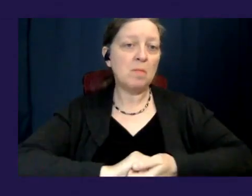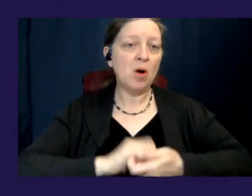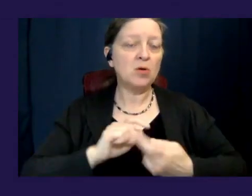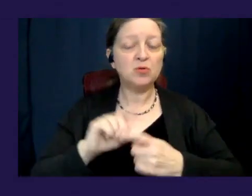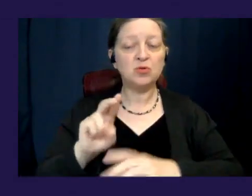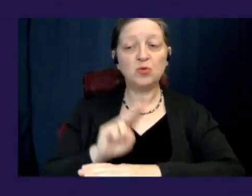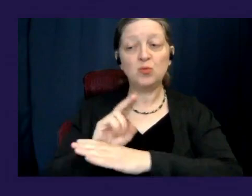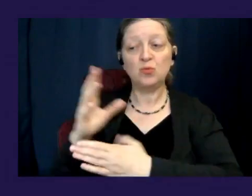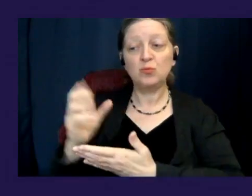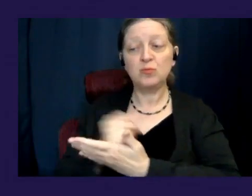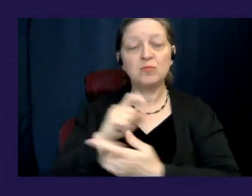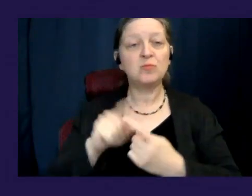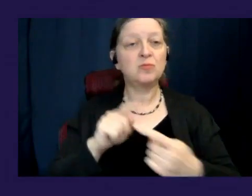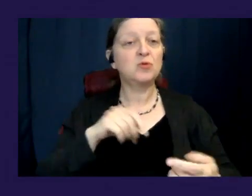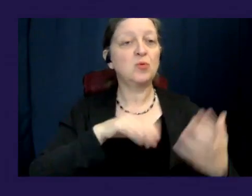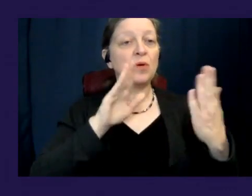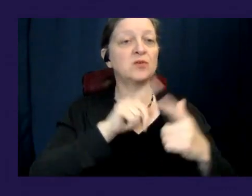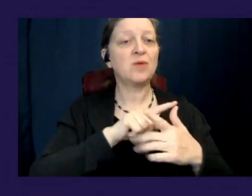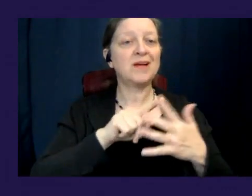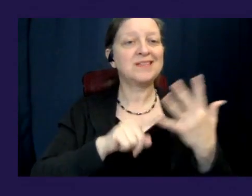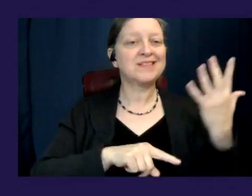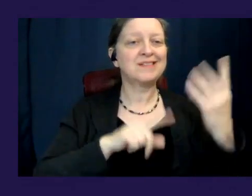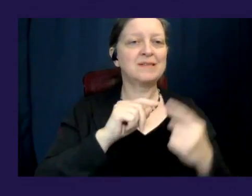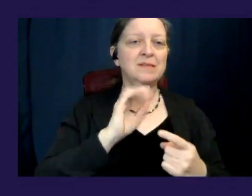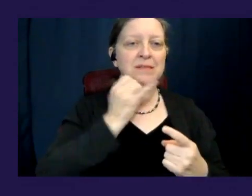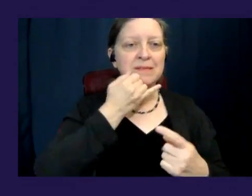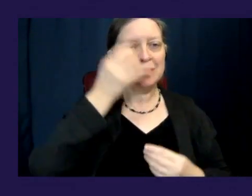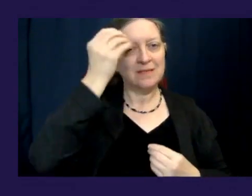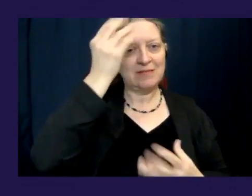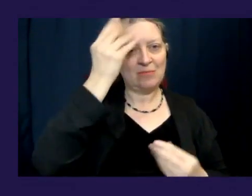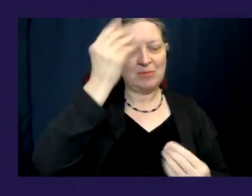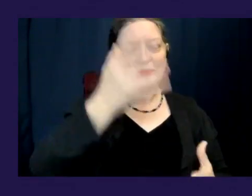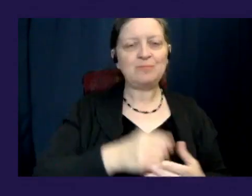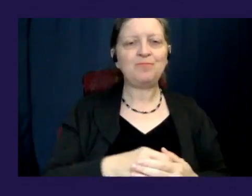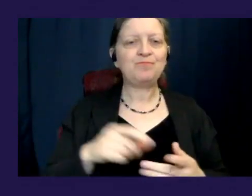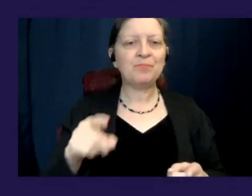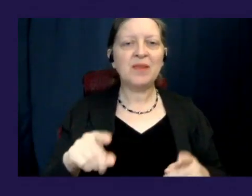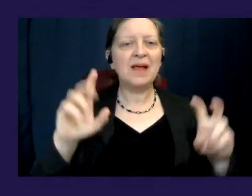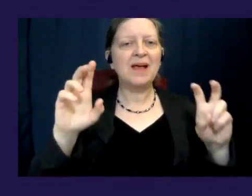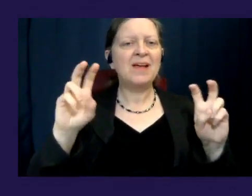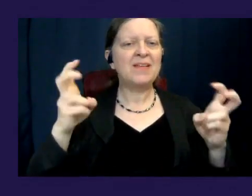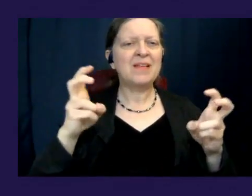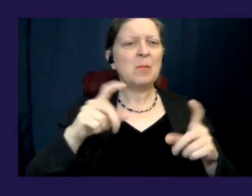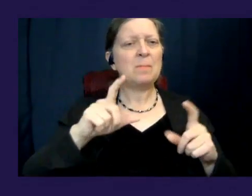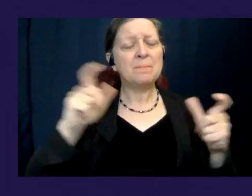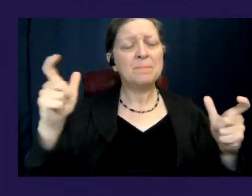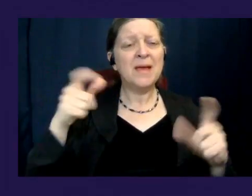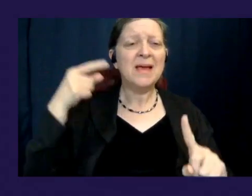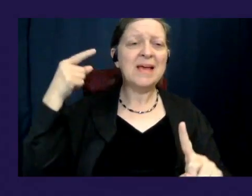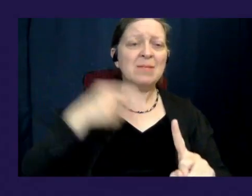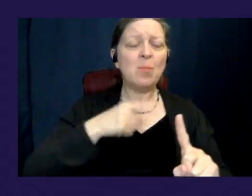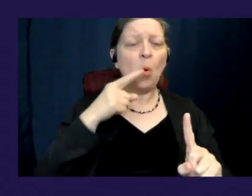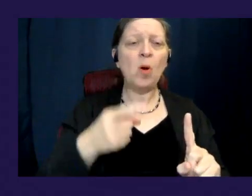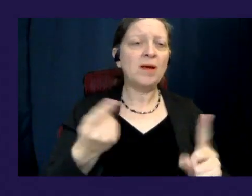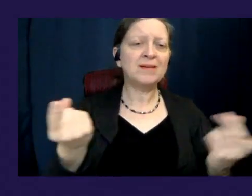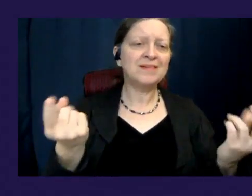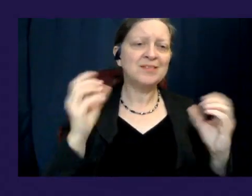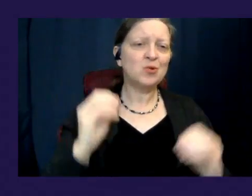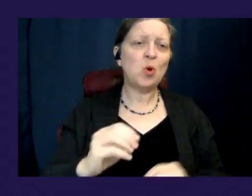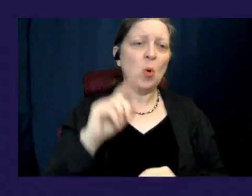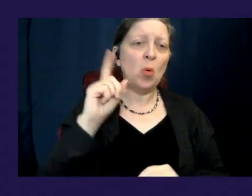themes. And the big takeaways is always just that there's no silver bullet. Limited tools exist to address disinformation. It's just